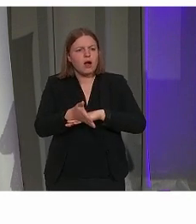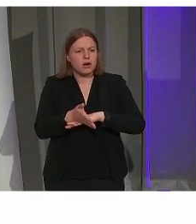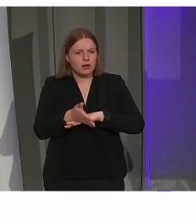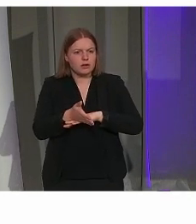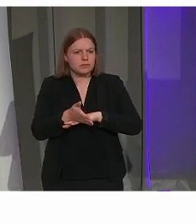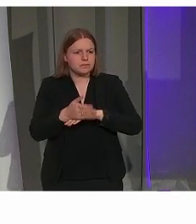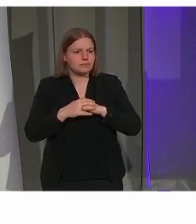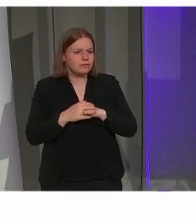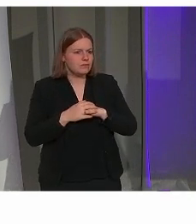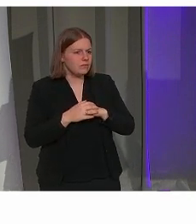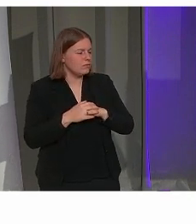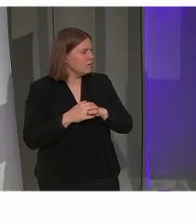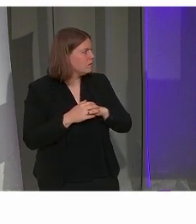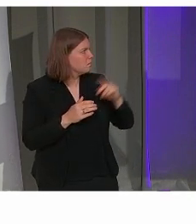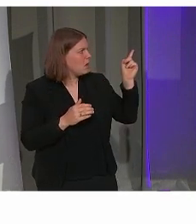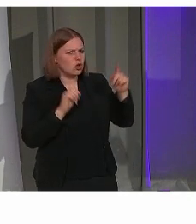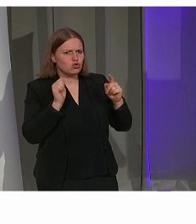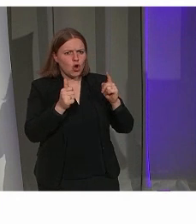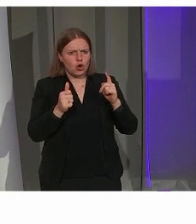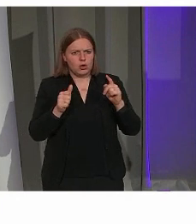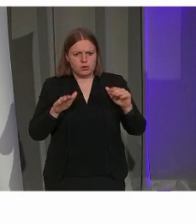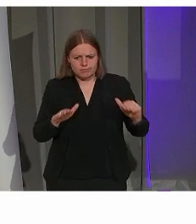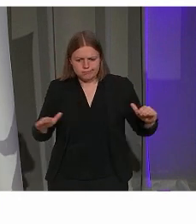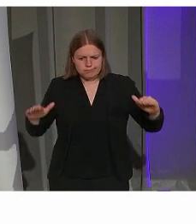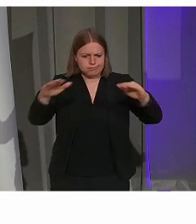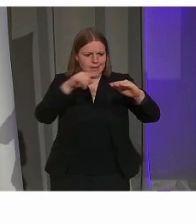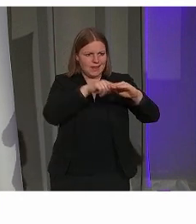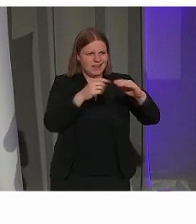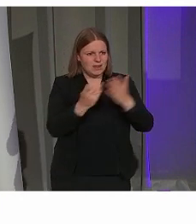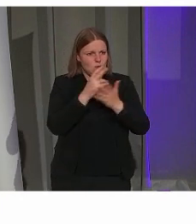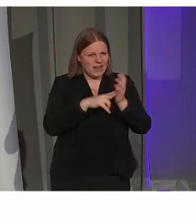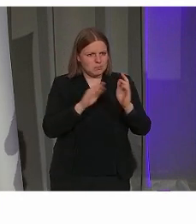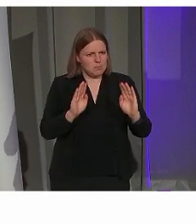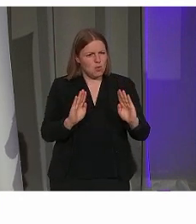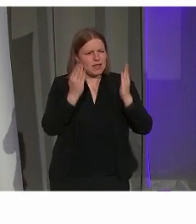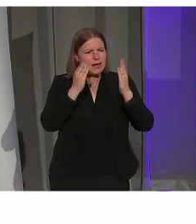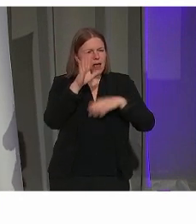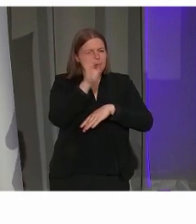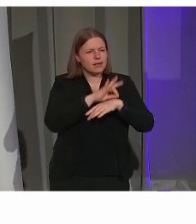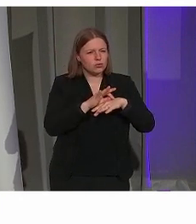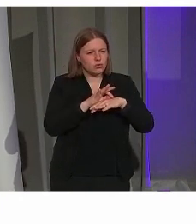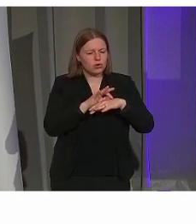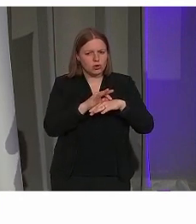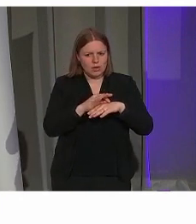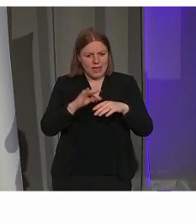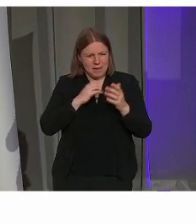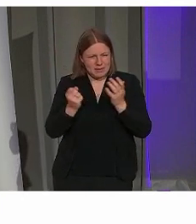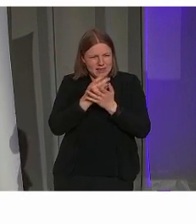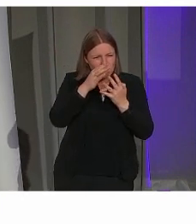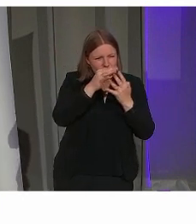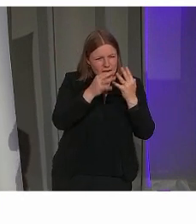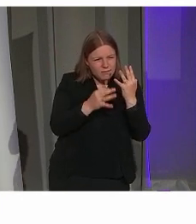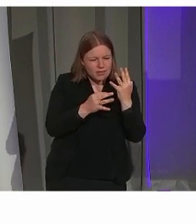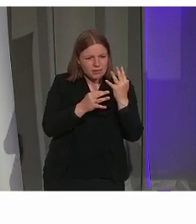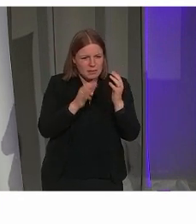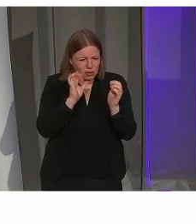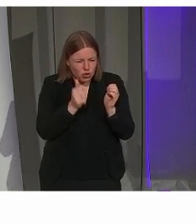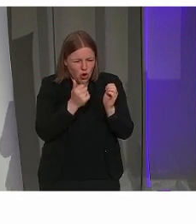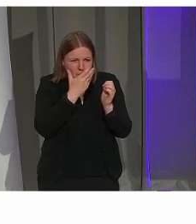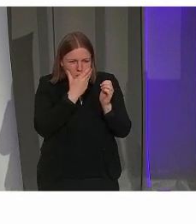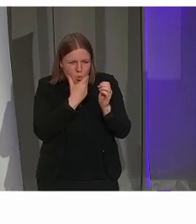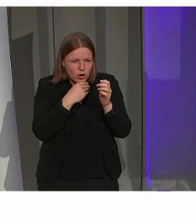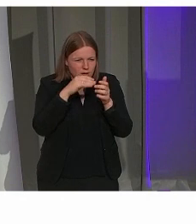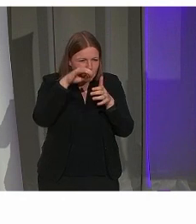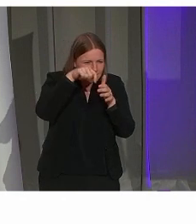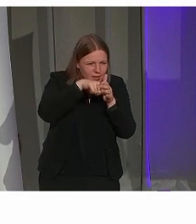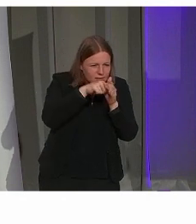and contemporary intervention into an important historic building, the new elements, through carefully crafted and considered